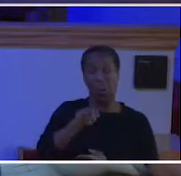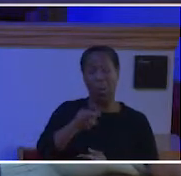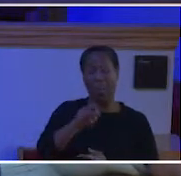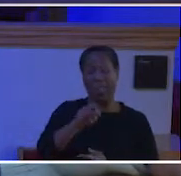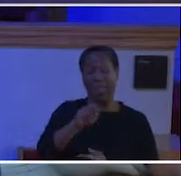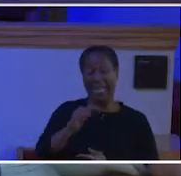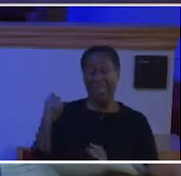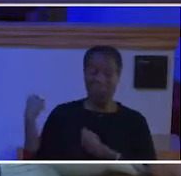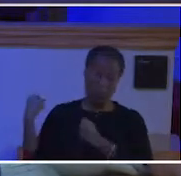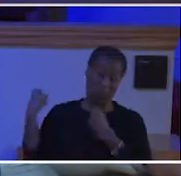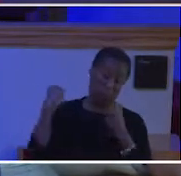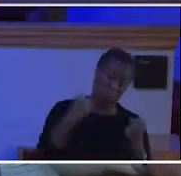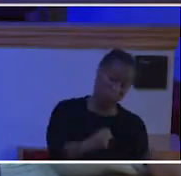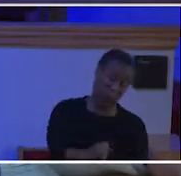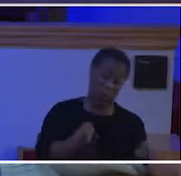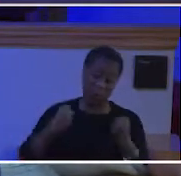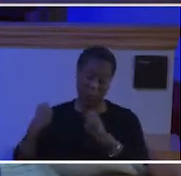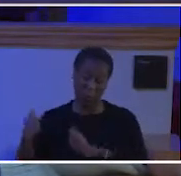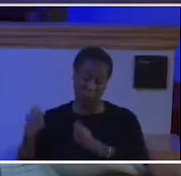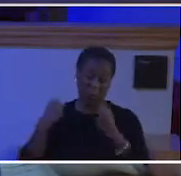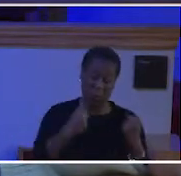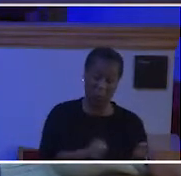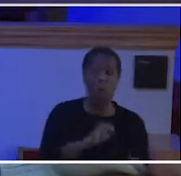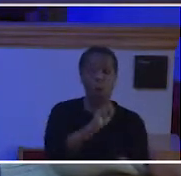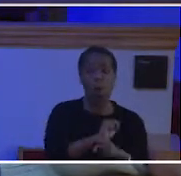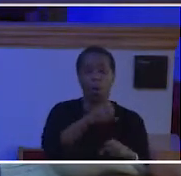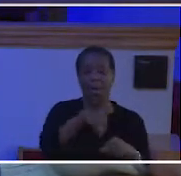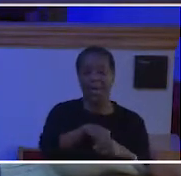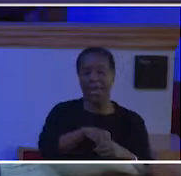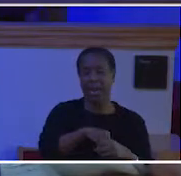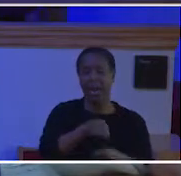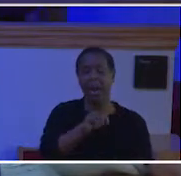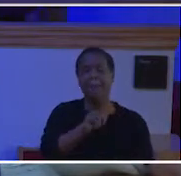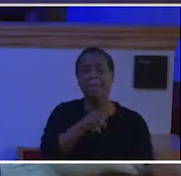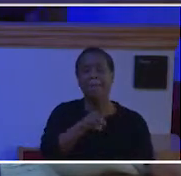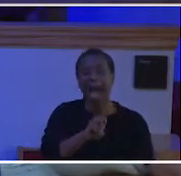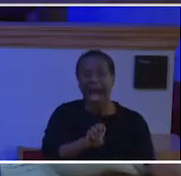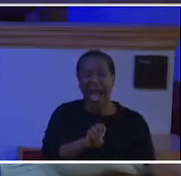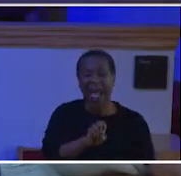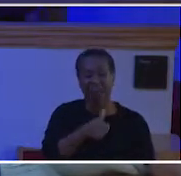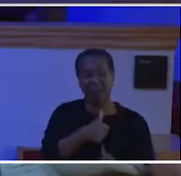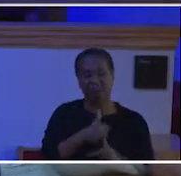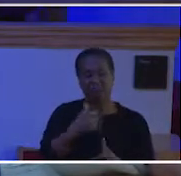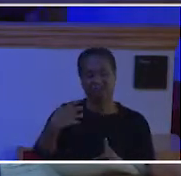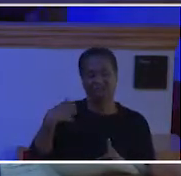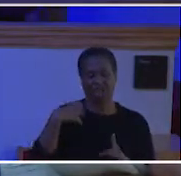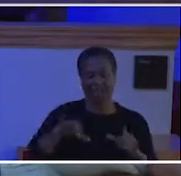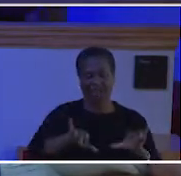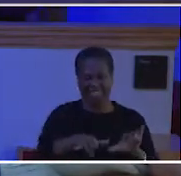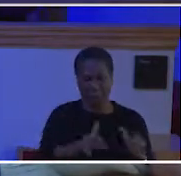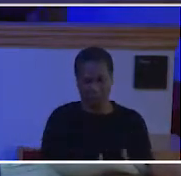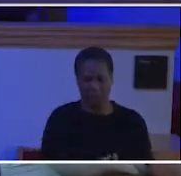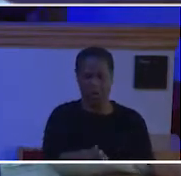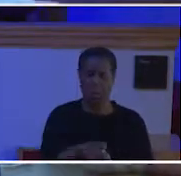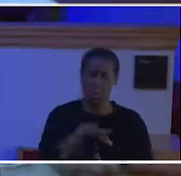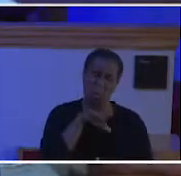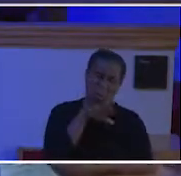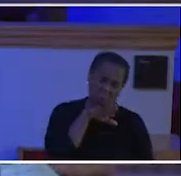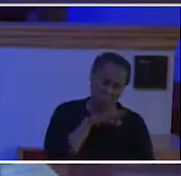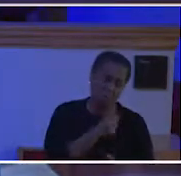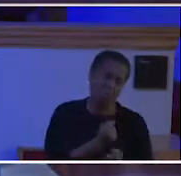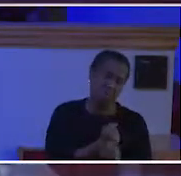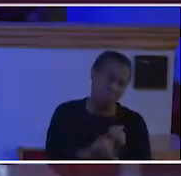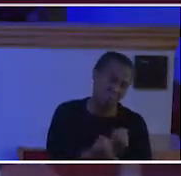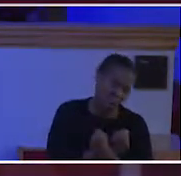work in a mine where he was the chief engineer. It was cold, it was dingy, it was dirty, it